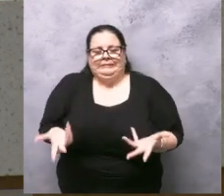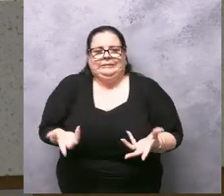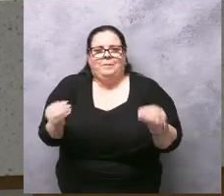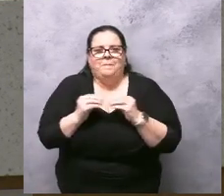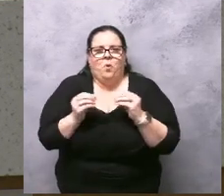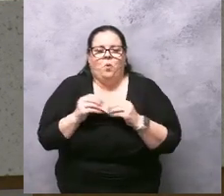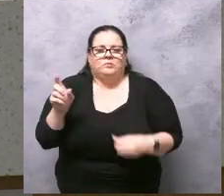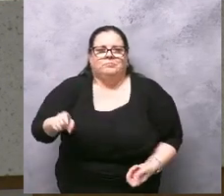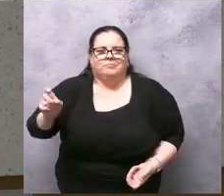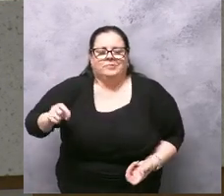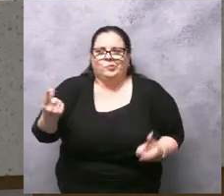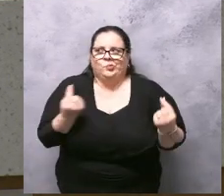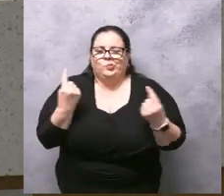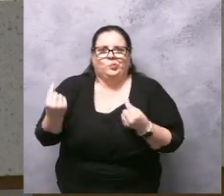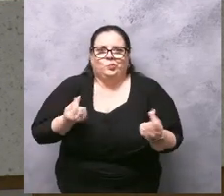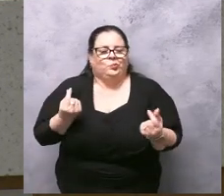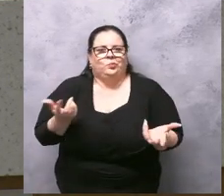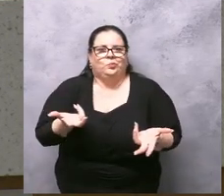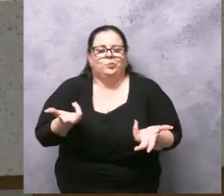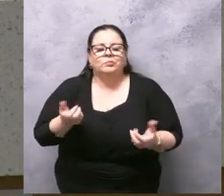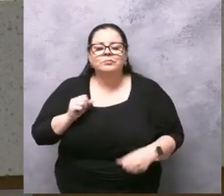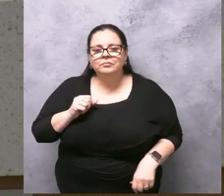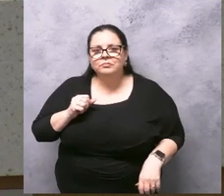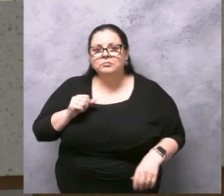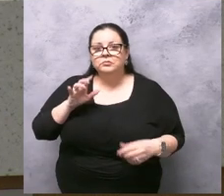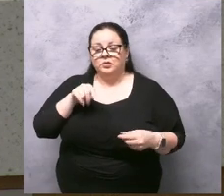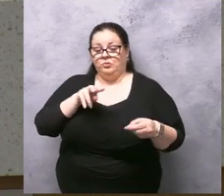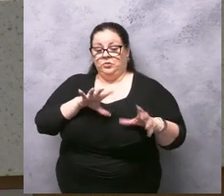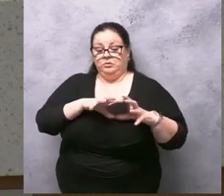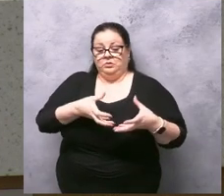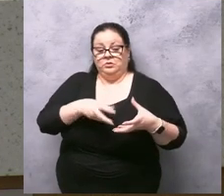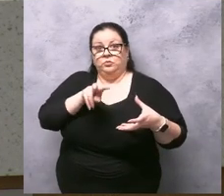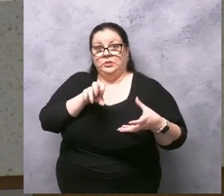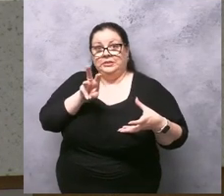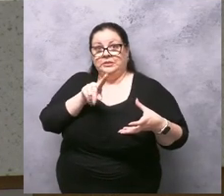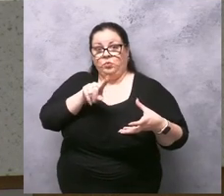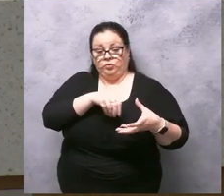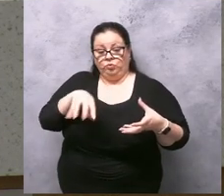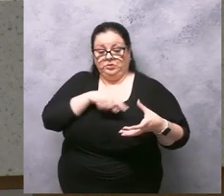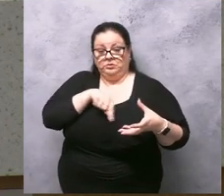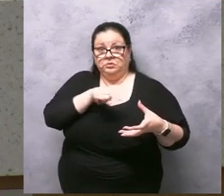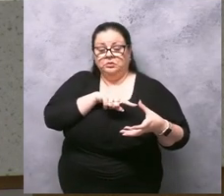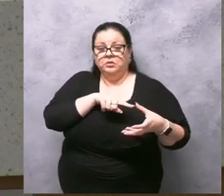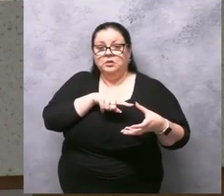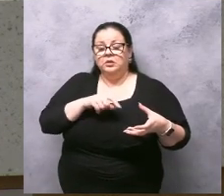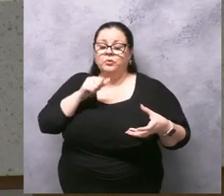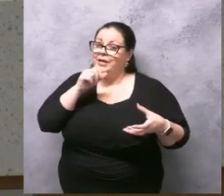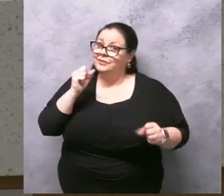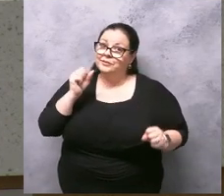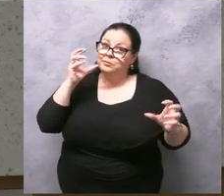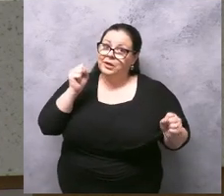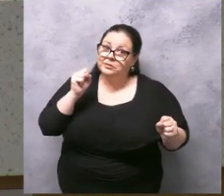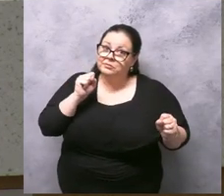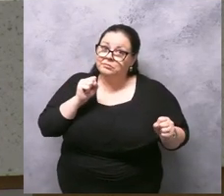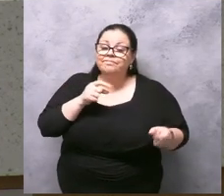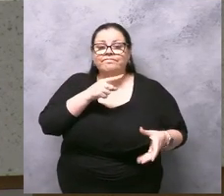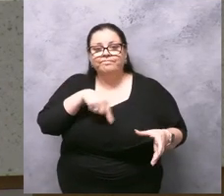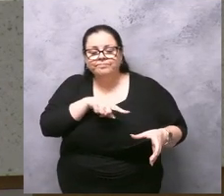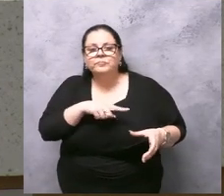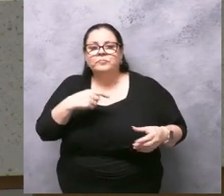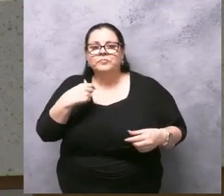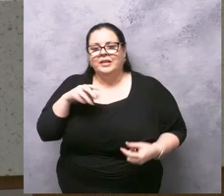we do? That's the question I asked, what more can we do? Of those 261 students, we won't be surprised to hear it, but these students